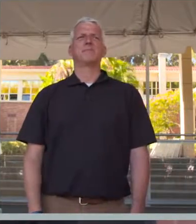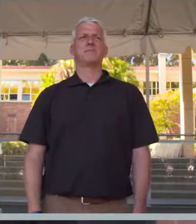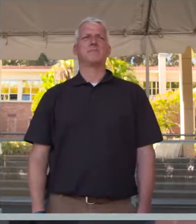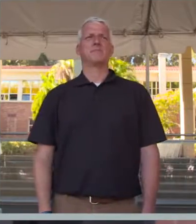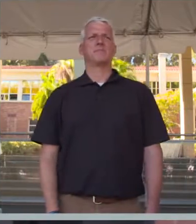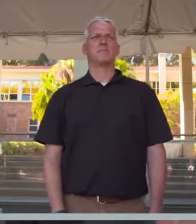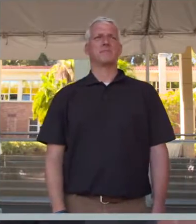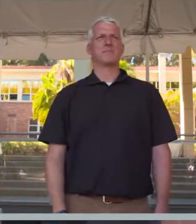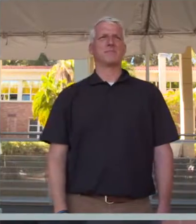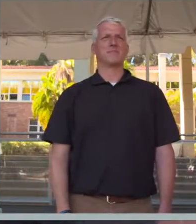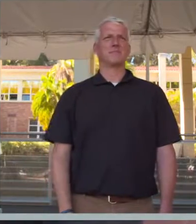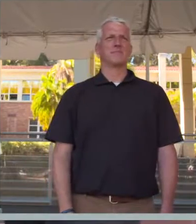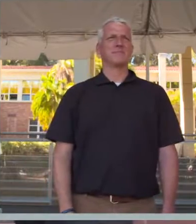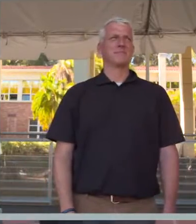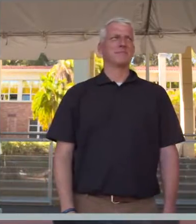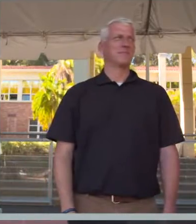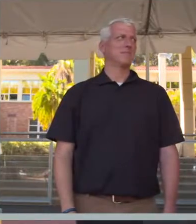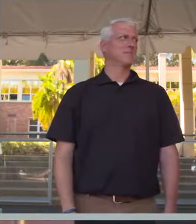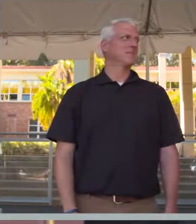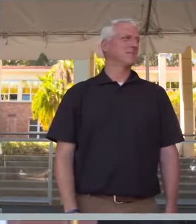Rikako Hatoya.